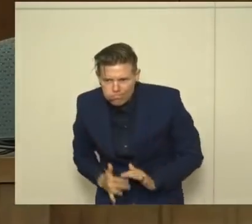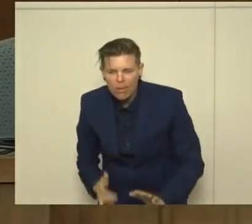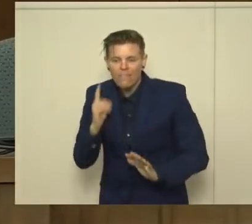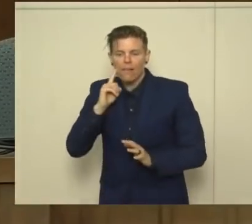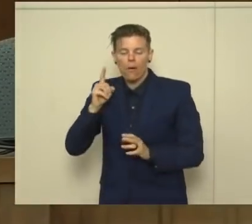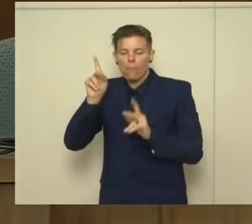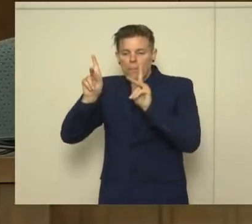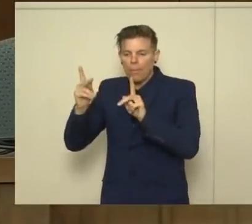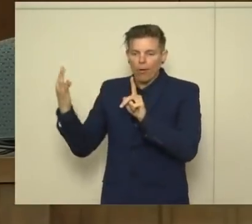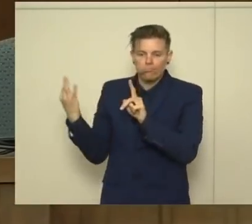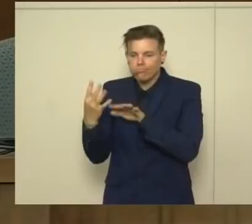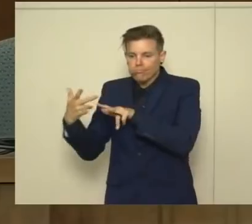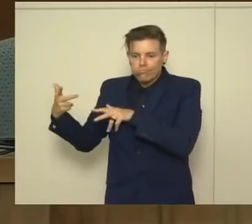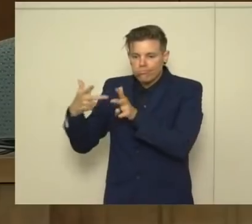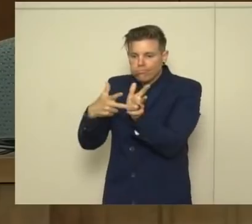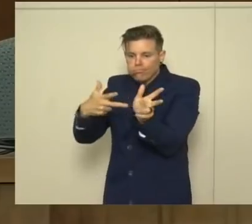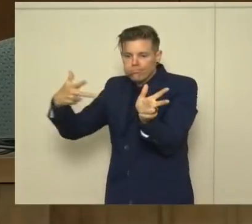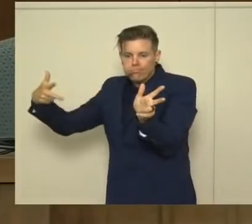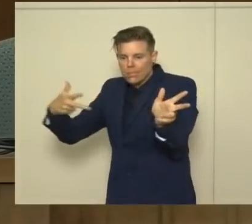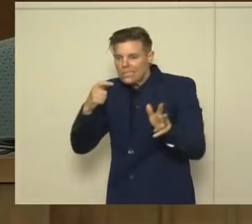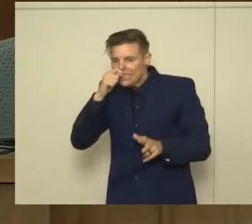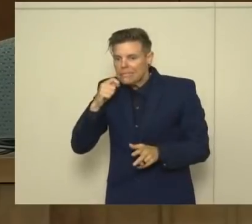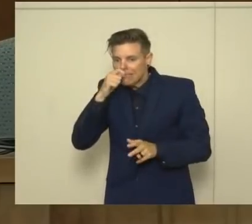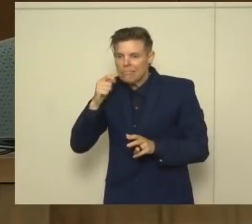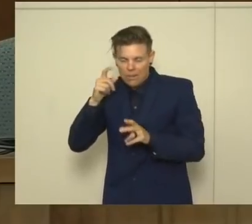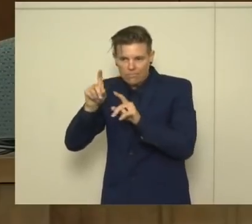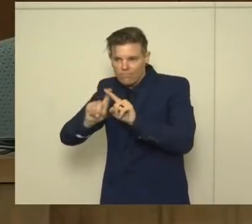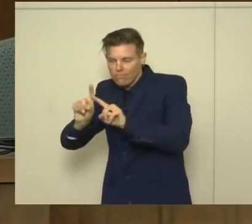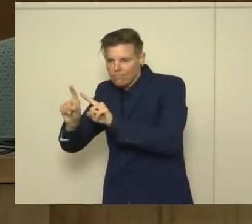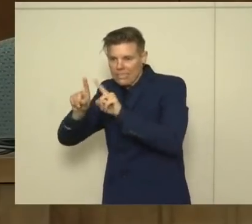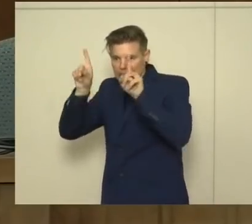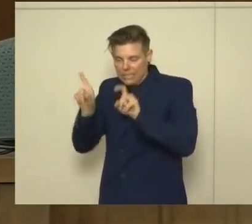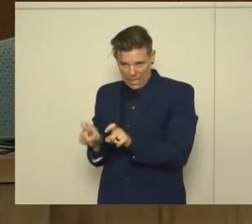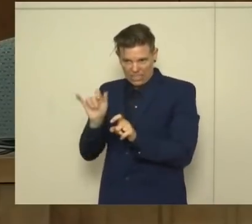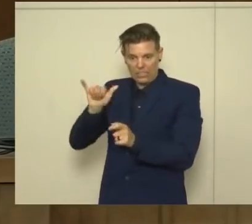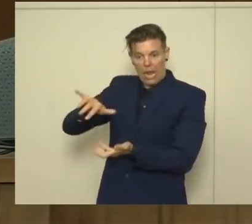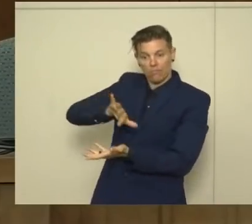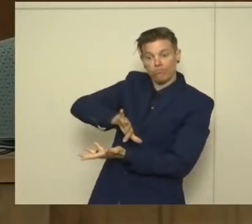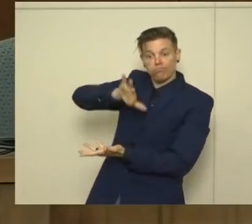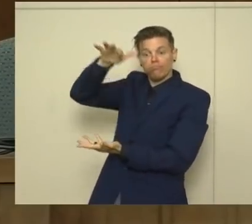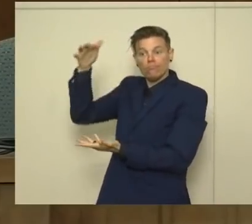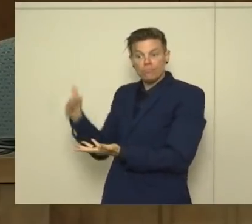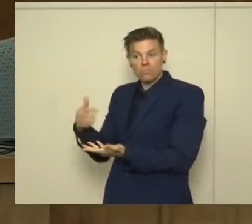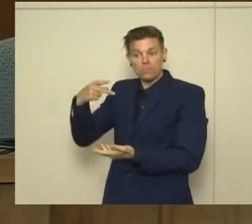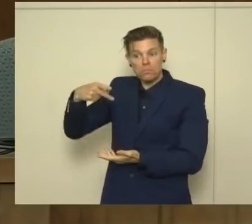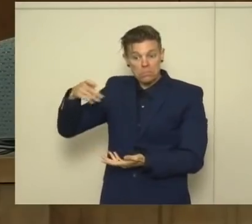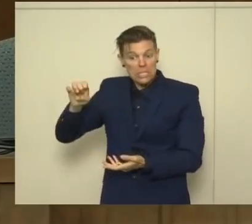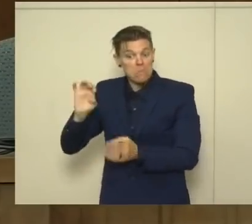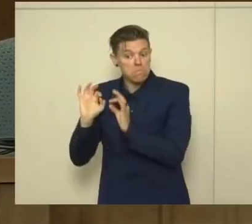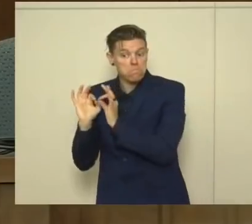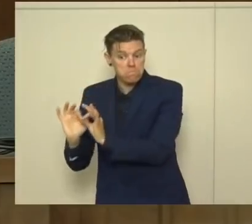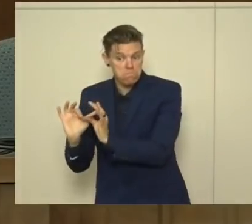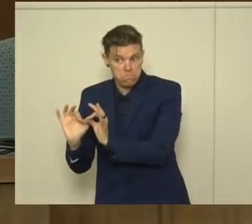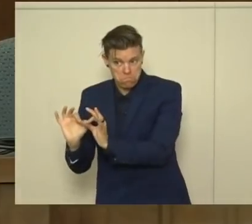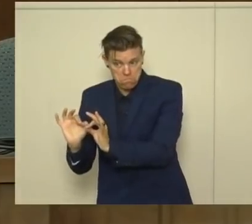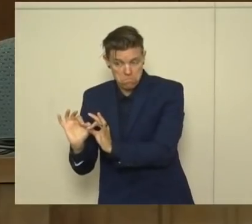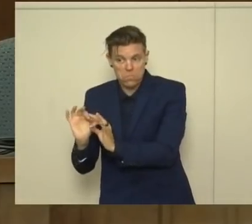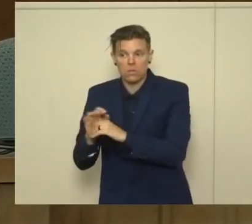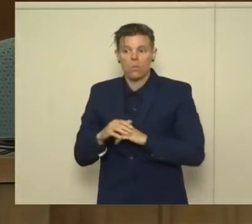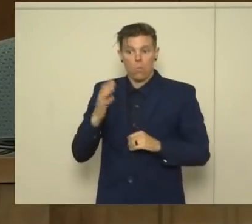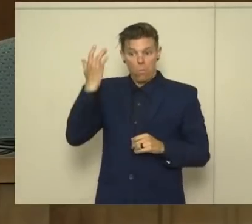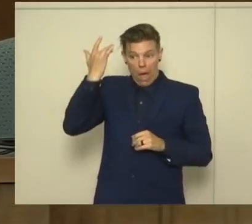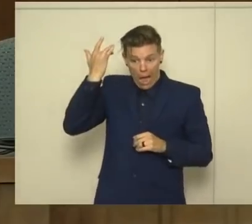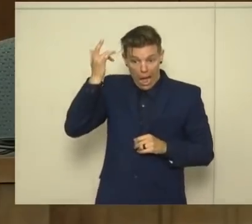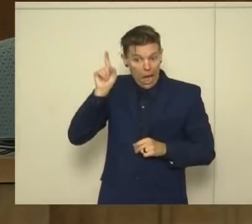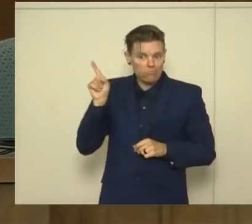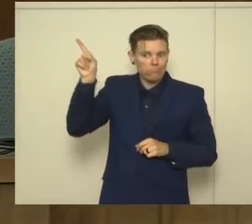again, I think the supply chain in the market has been pretty responsive in 2 ways. One is the big manufacturers like 3M and others have